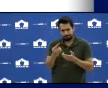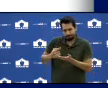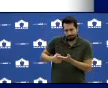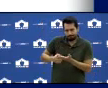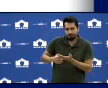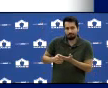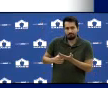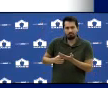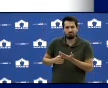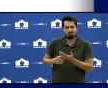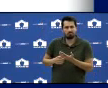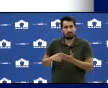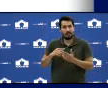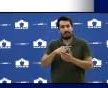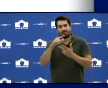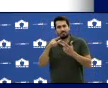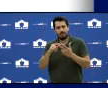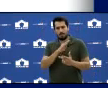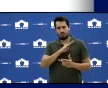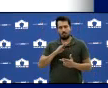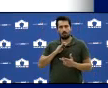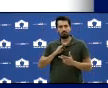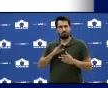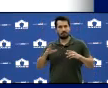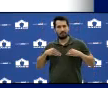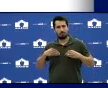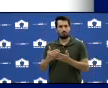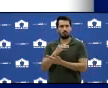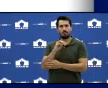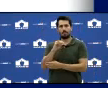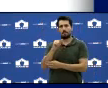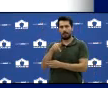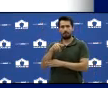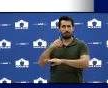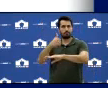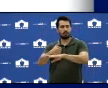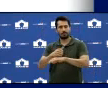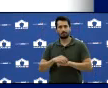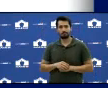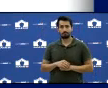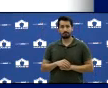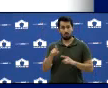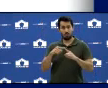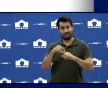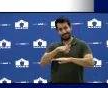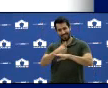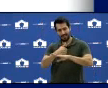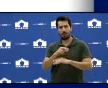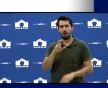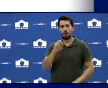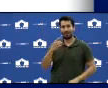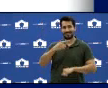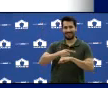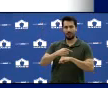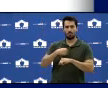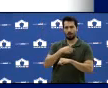decision. The Board of Trustees will adopt a map, and then within 30 days of adopting a map, the district will provide